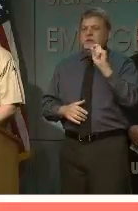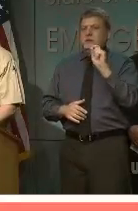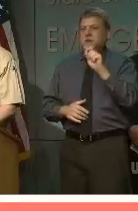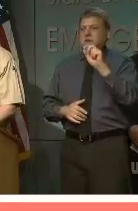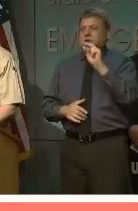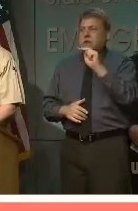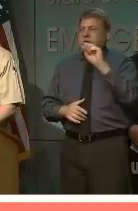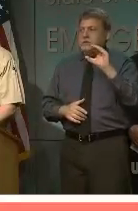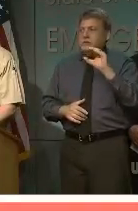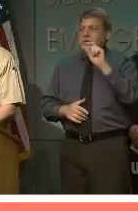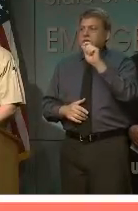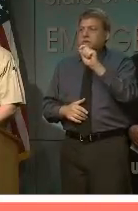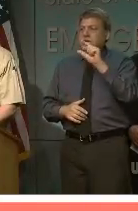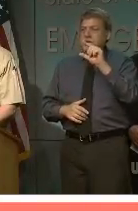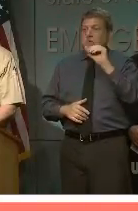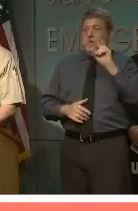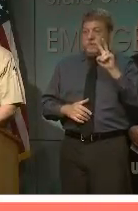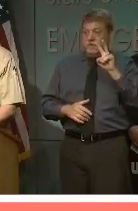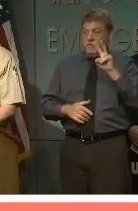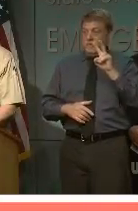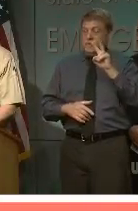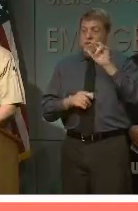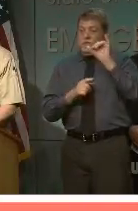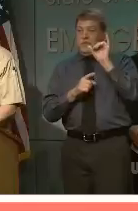fiman.nc.gov. That's